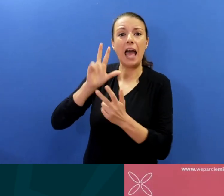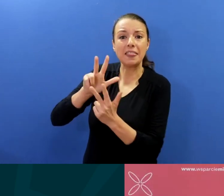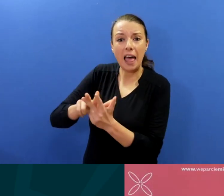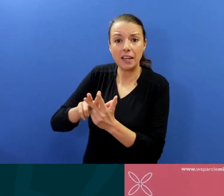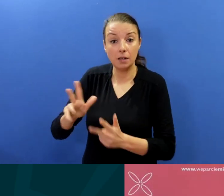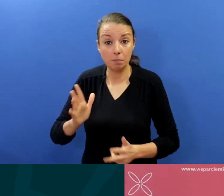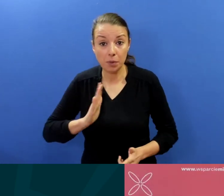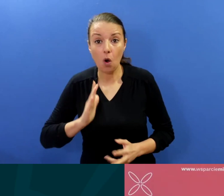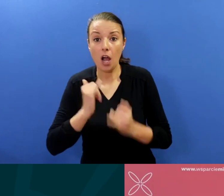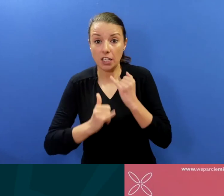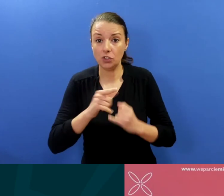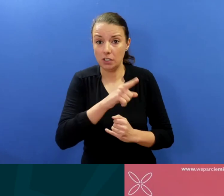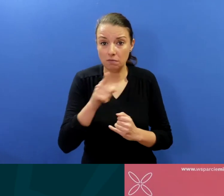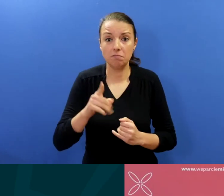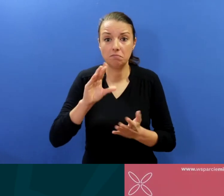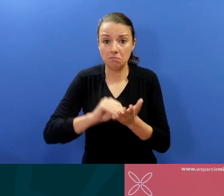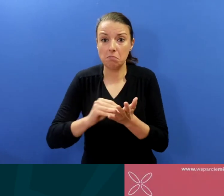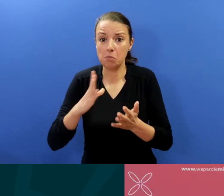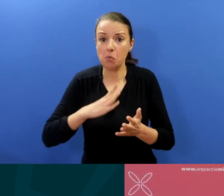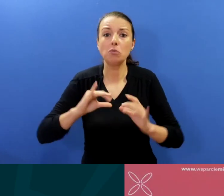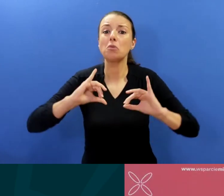if so, how do you handle them? This is the first question.